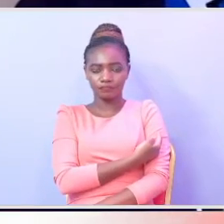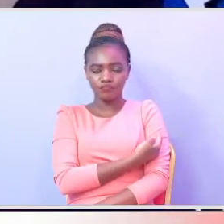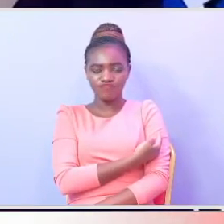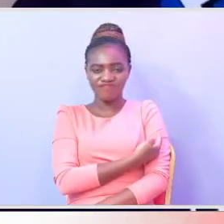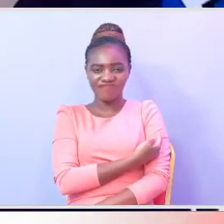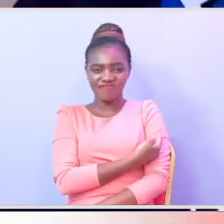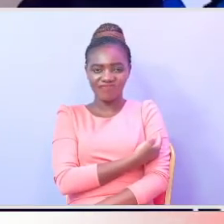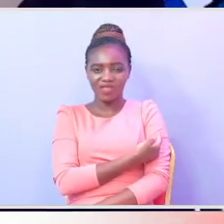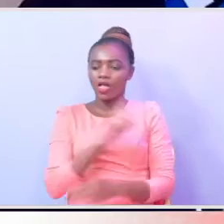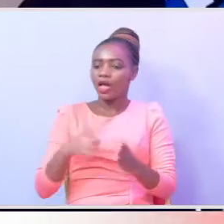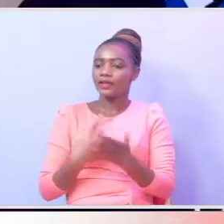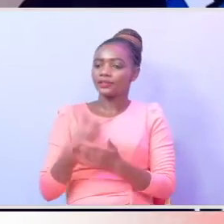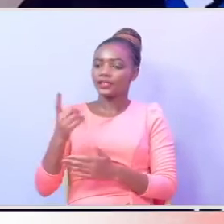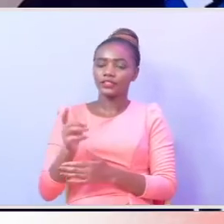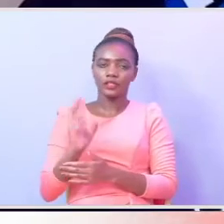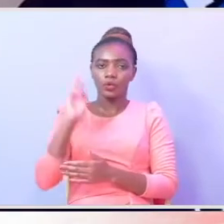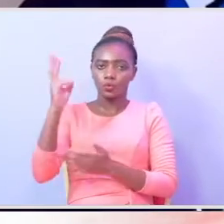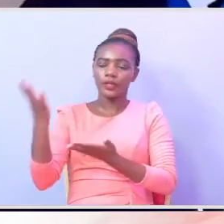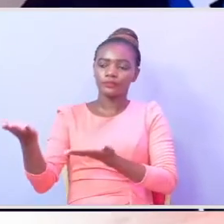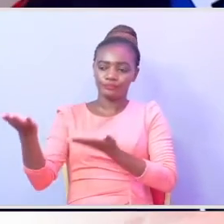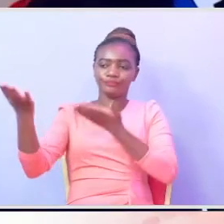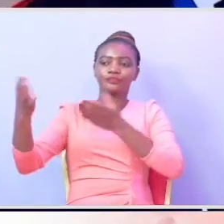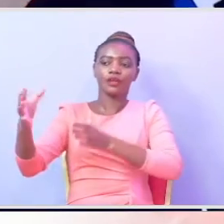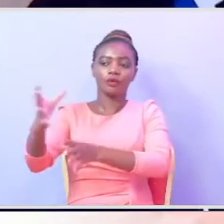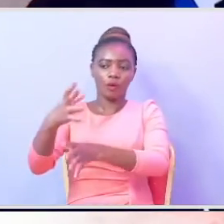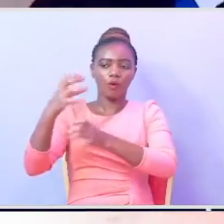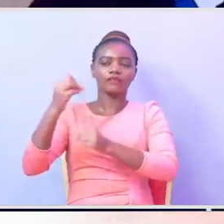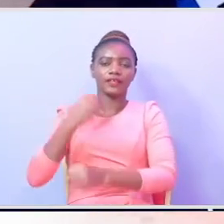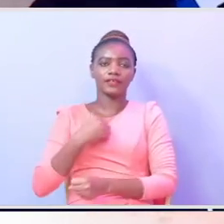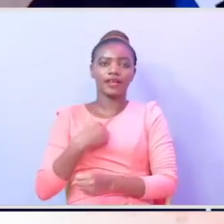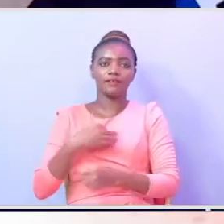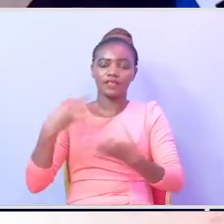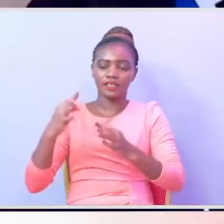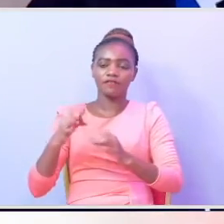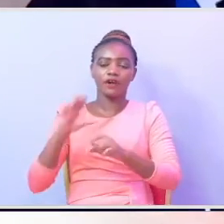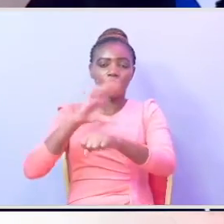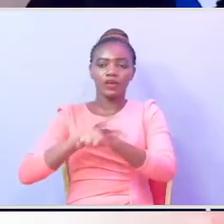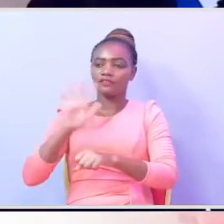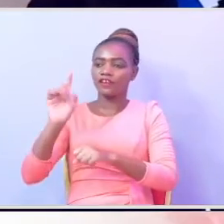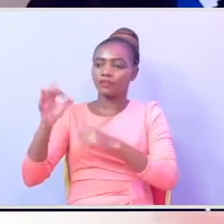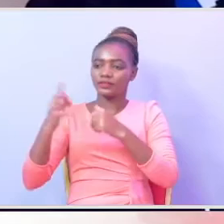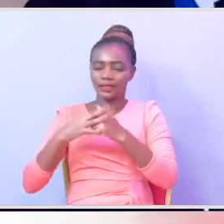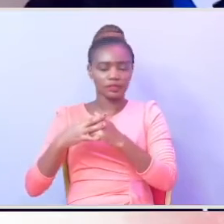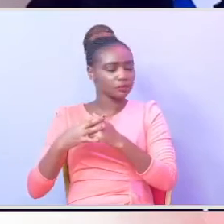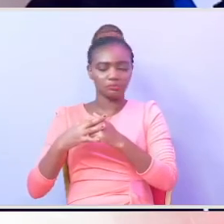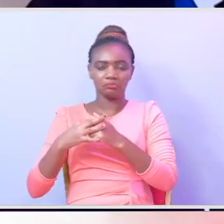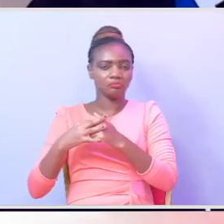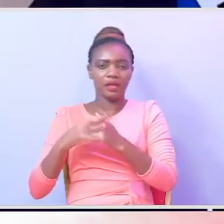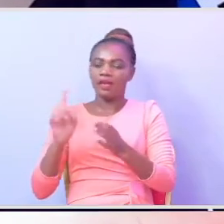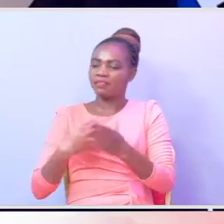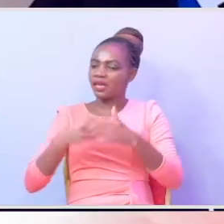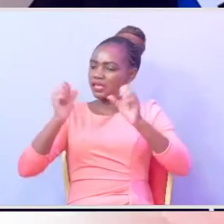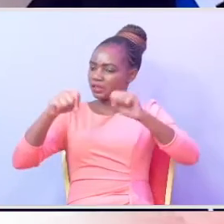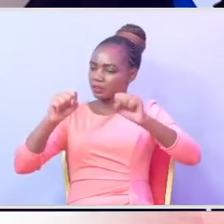vaccinations. This will go up. We are confident that even if we don't get to the 5.8 million that we are targeting, we will still